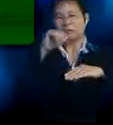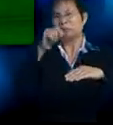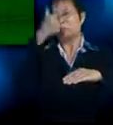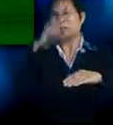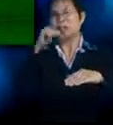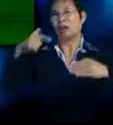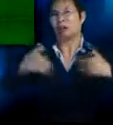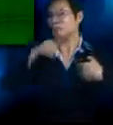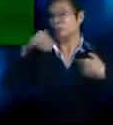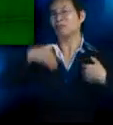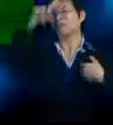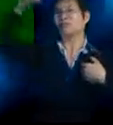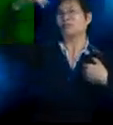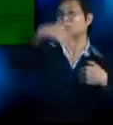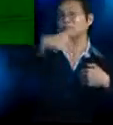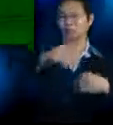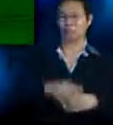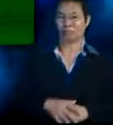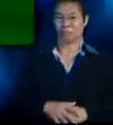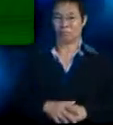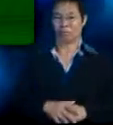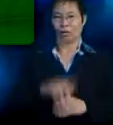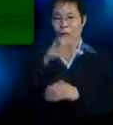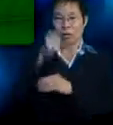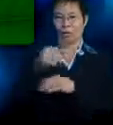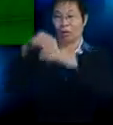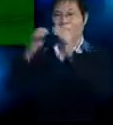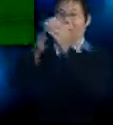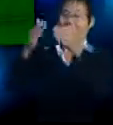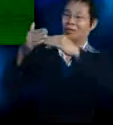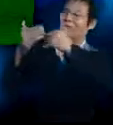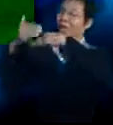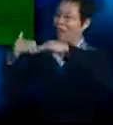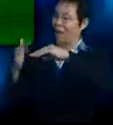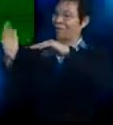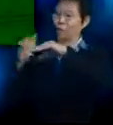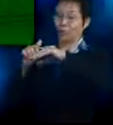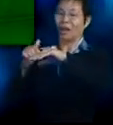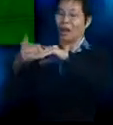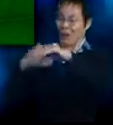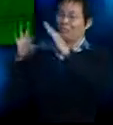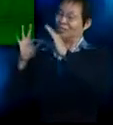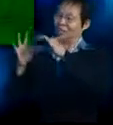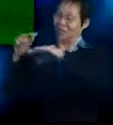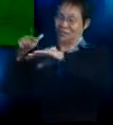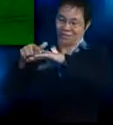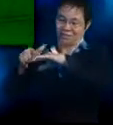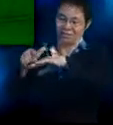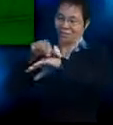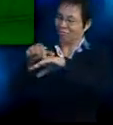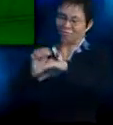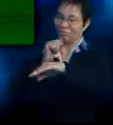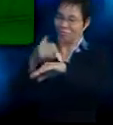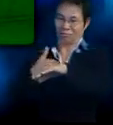is no sunlight. Only the exposed part of leaf contains starch.